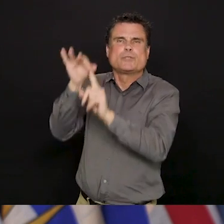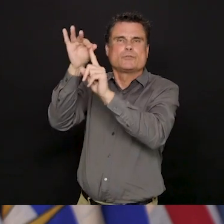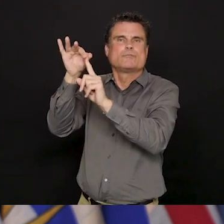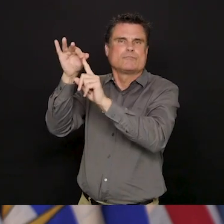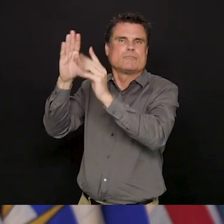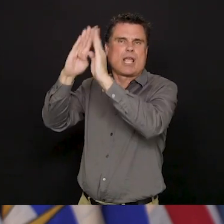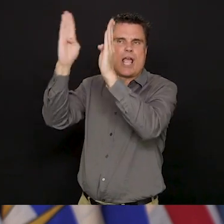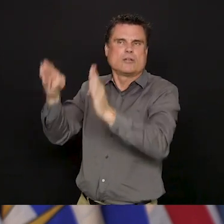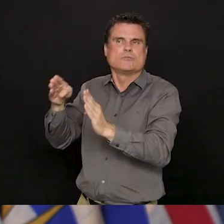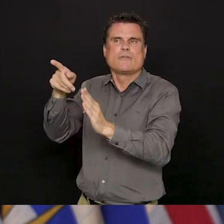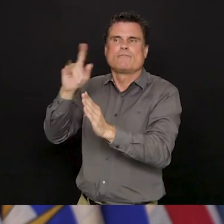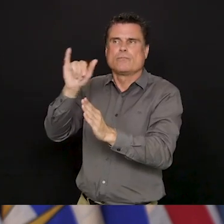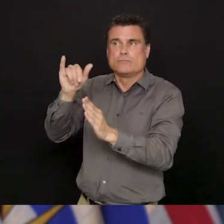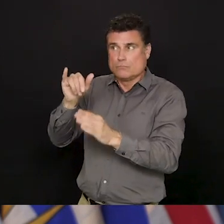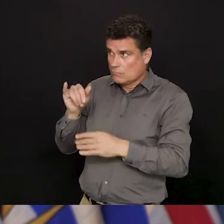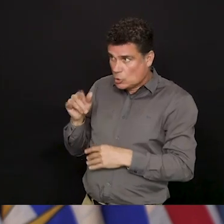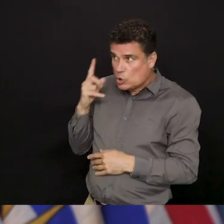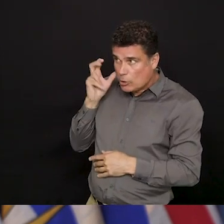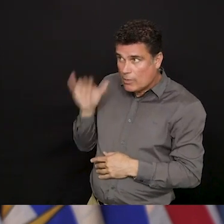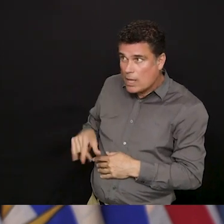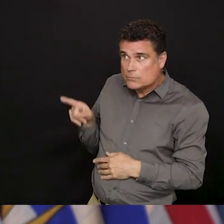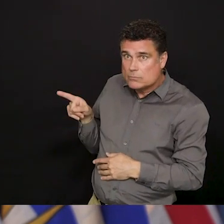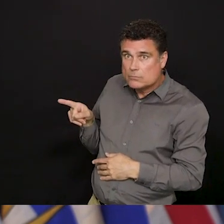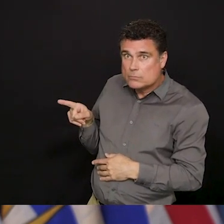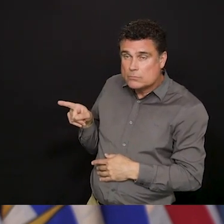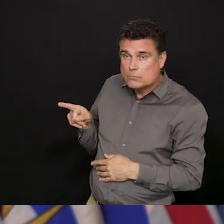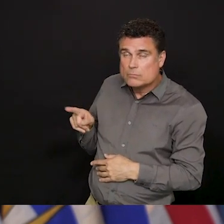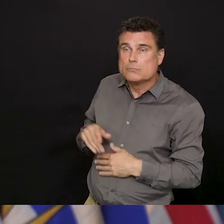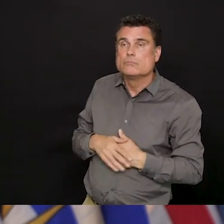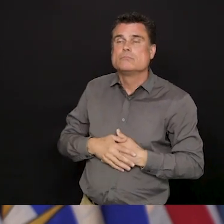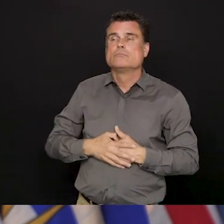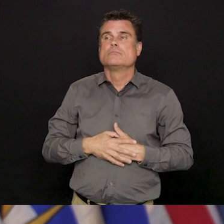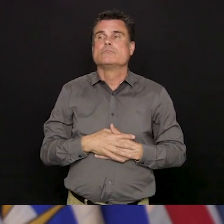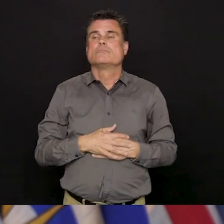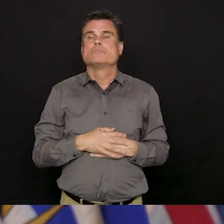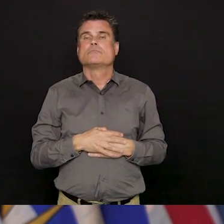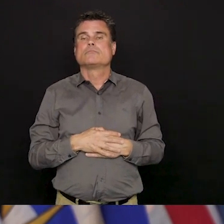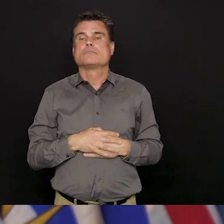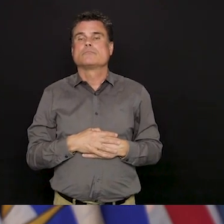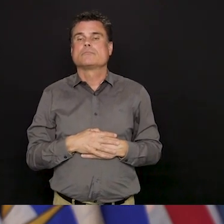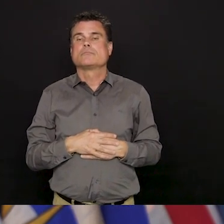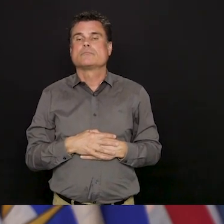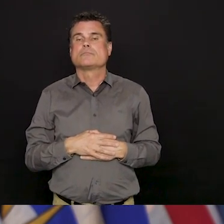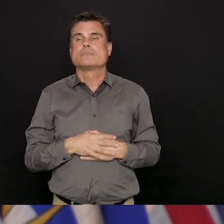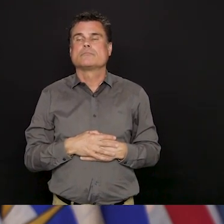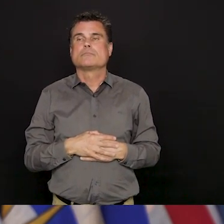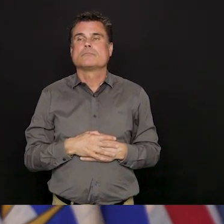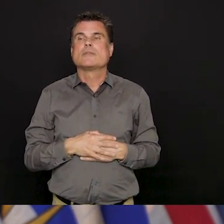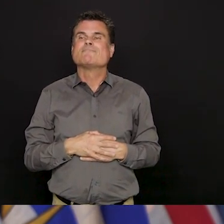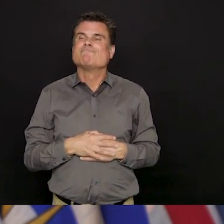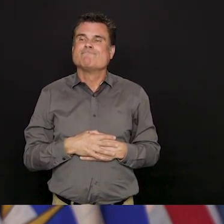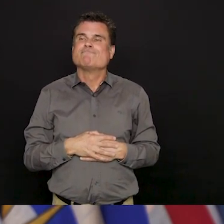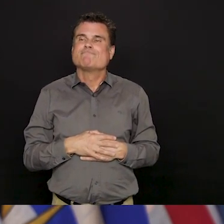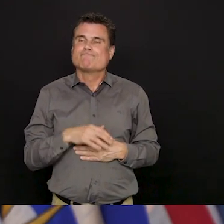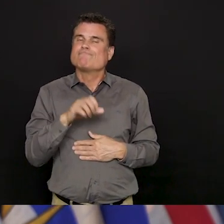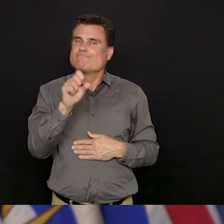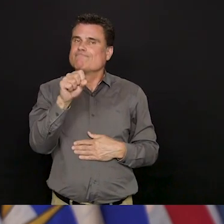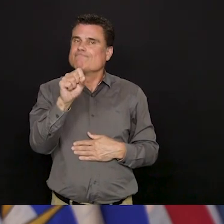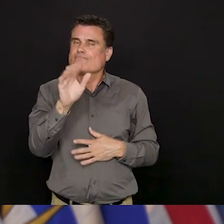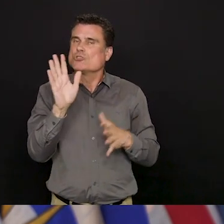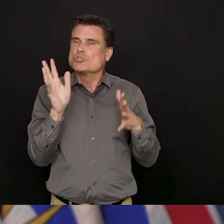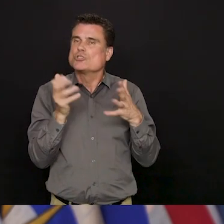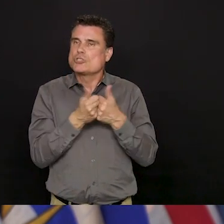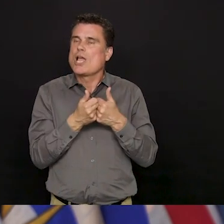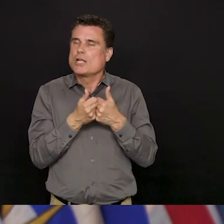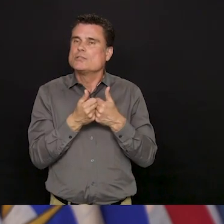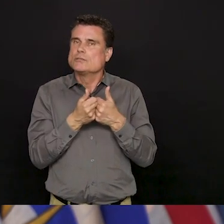some ongoing challenges, as we've talked about, around particularly around our outbreak at the Mission Correctional Facility. And we